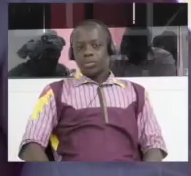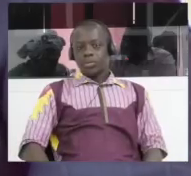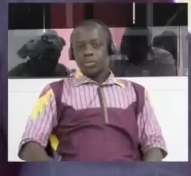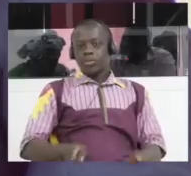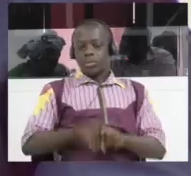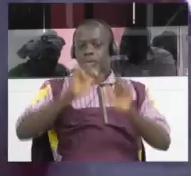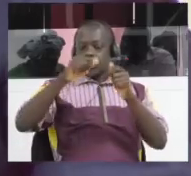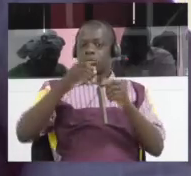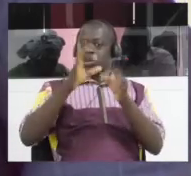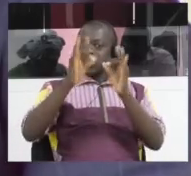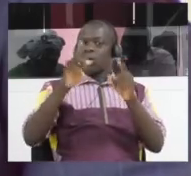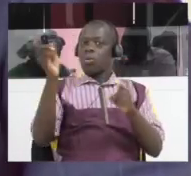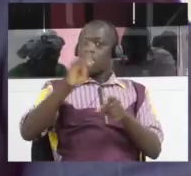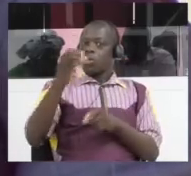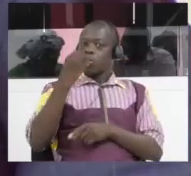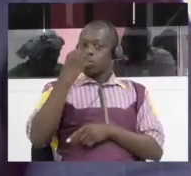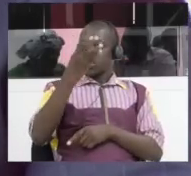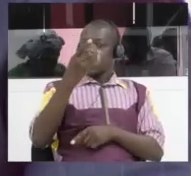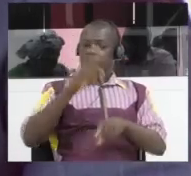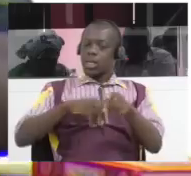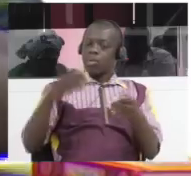Can you describe what he said when he arrived?